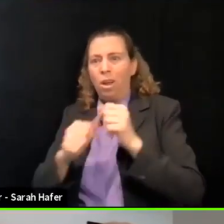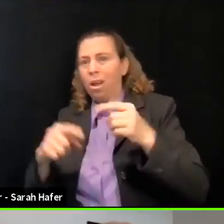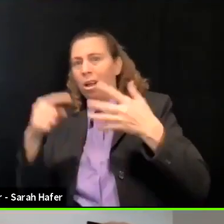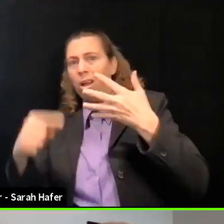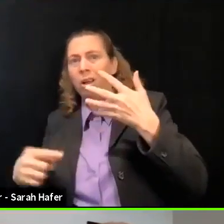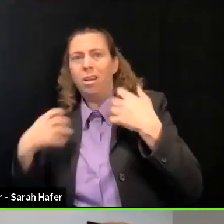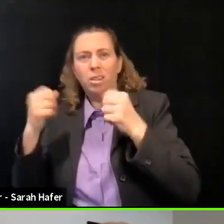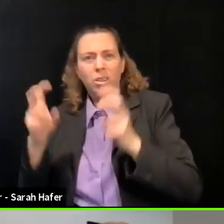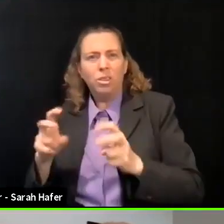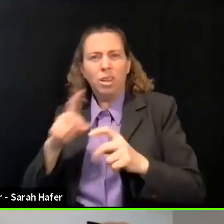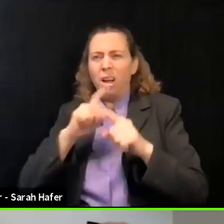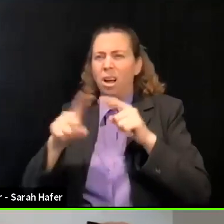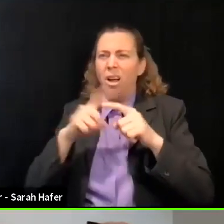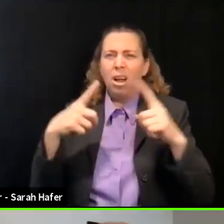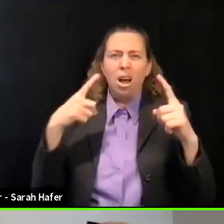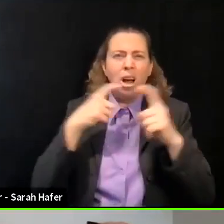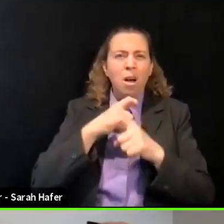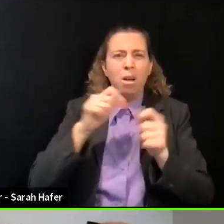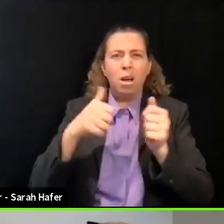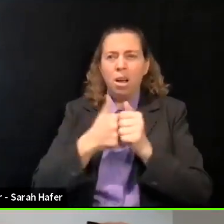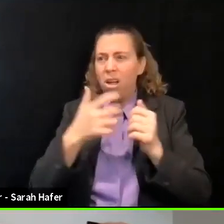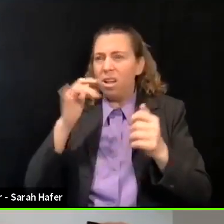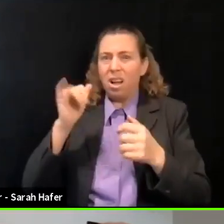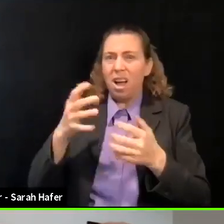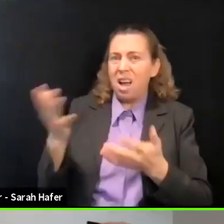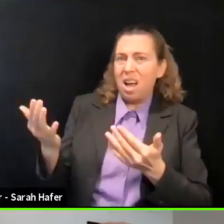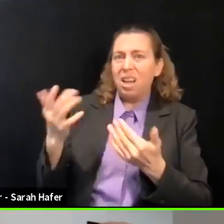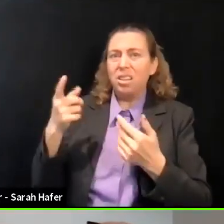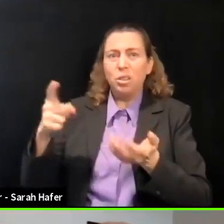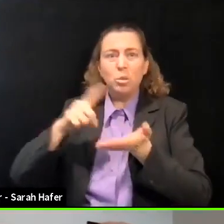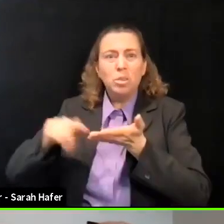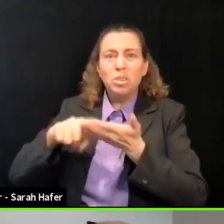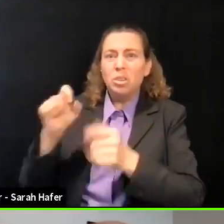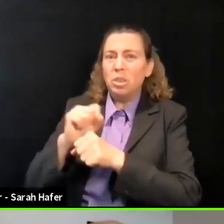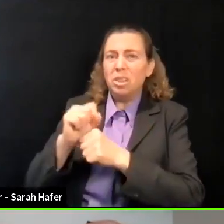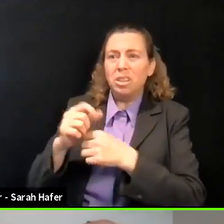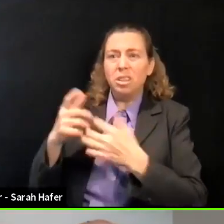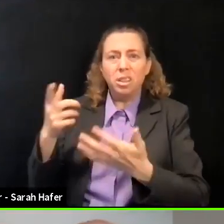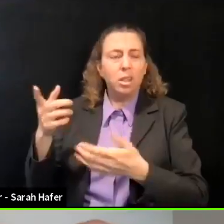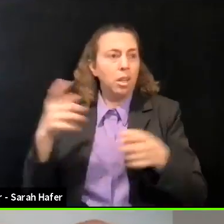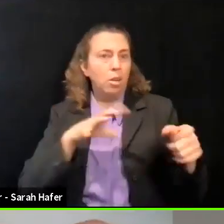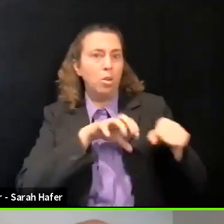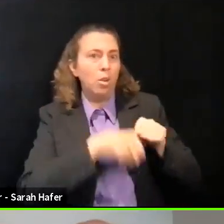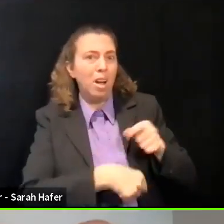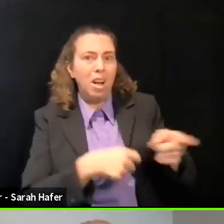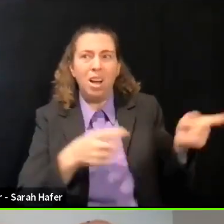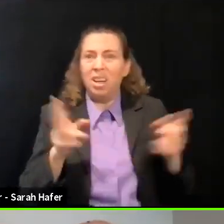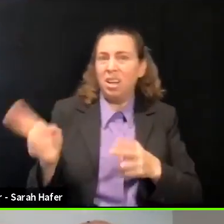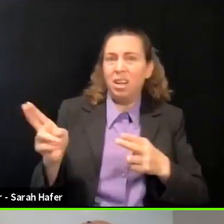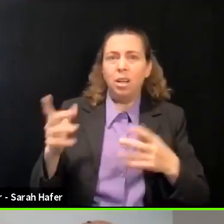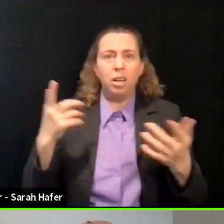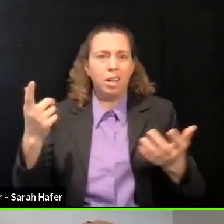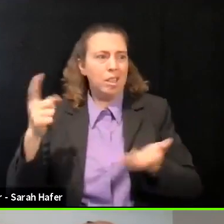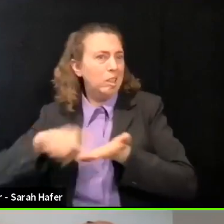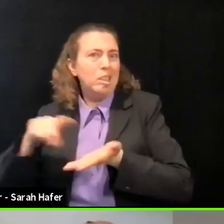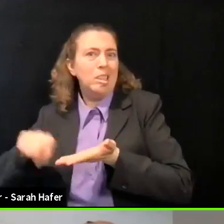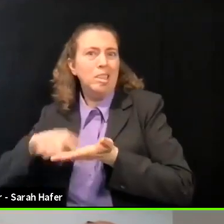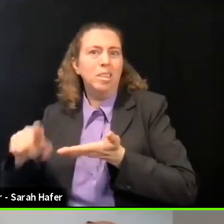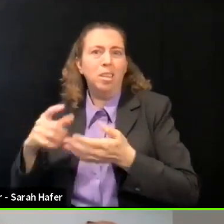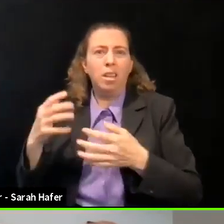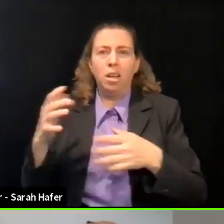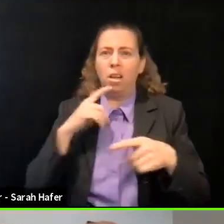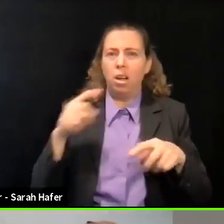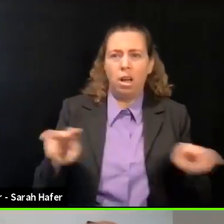and debilitating than other forms of grief. And so we've been trying to look at what those factors are and what we might do about them.